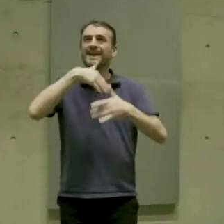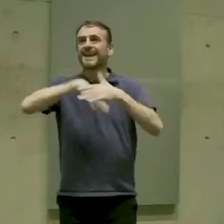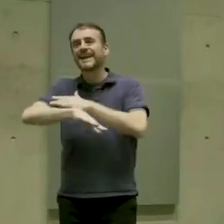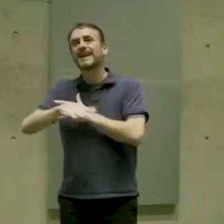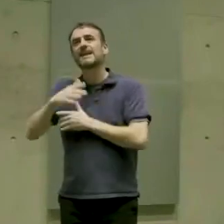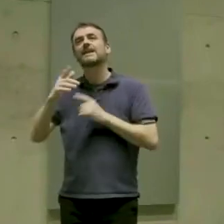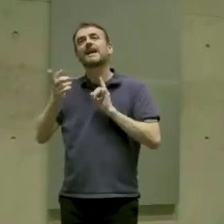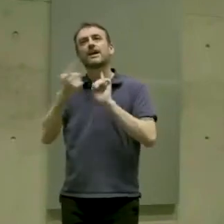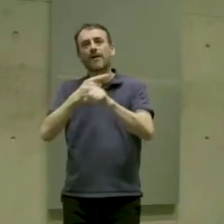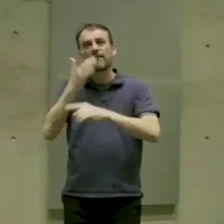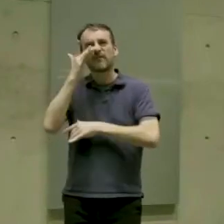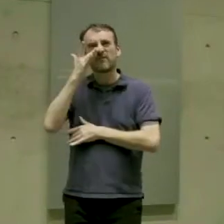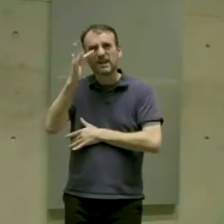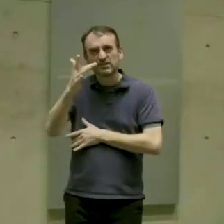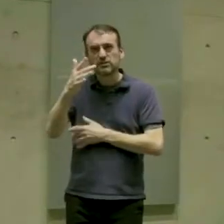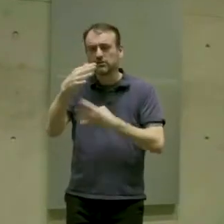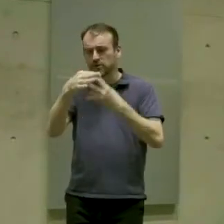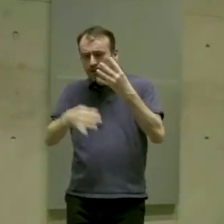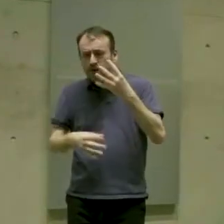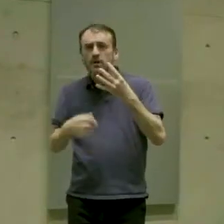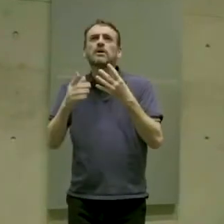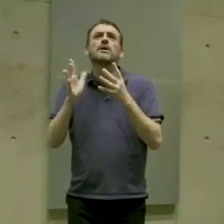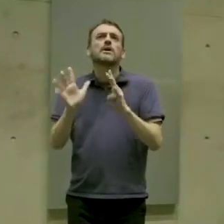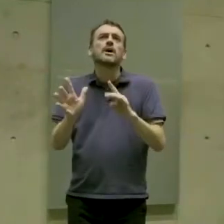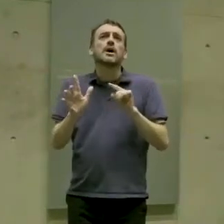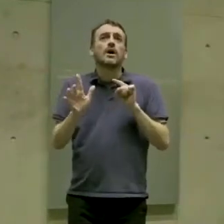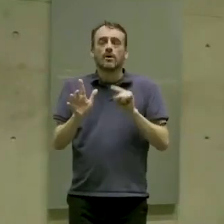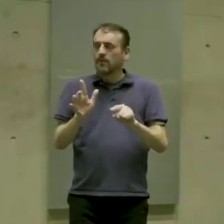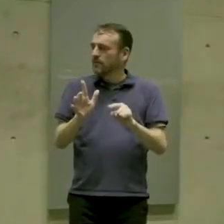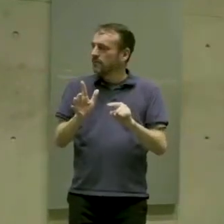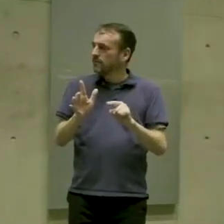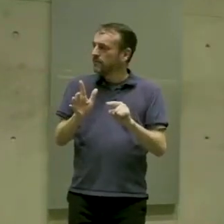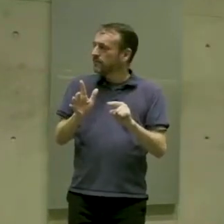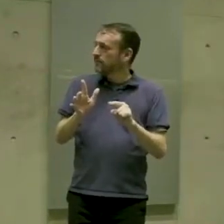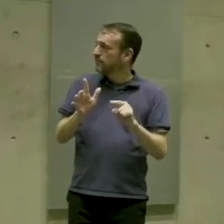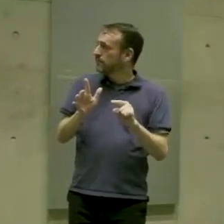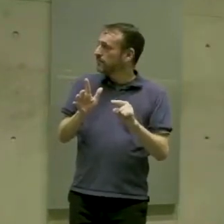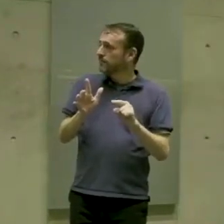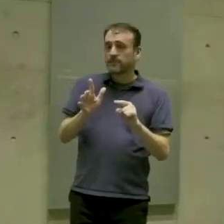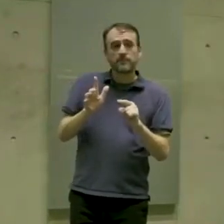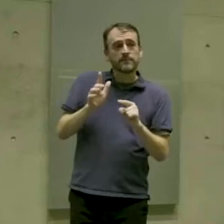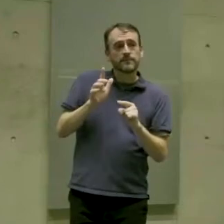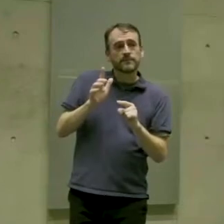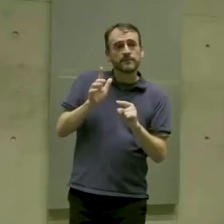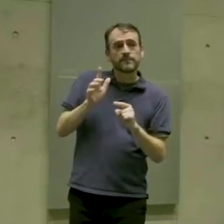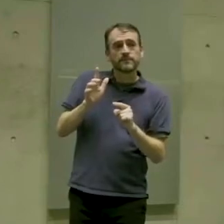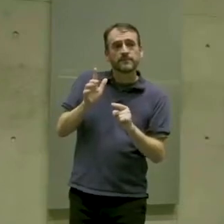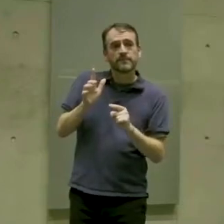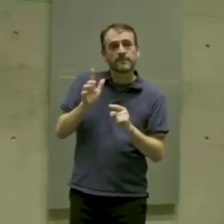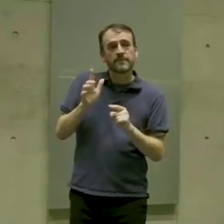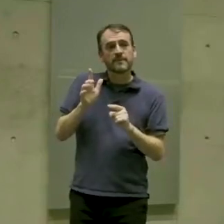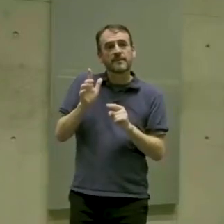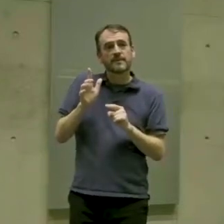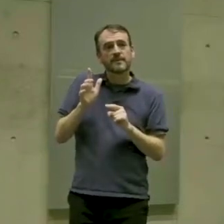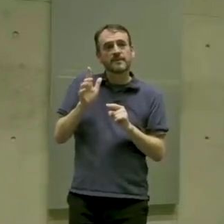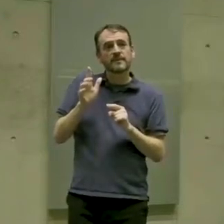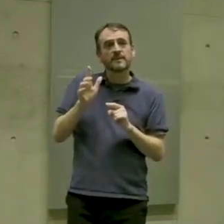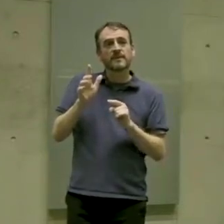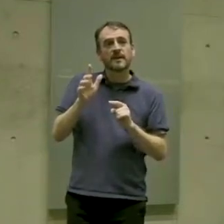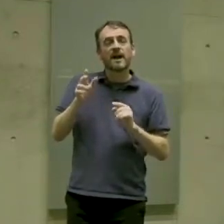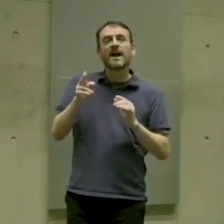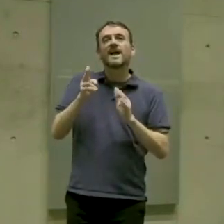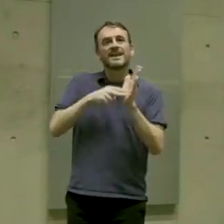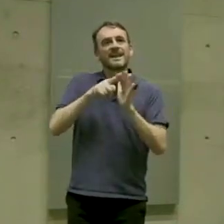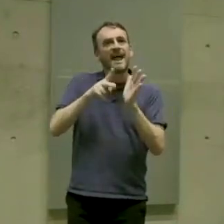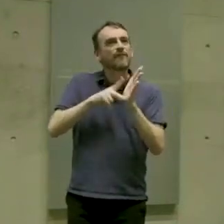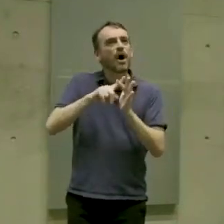or Michael S. Gentry's Anchorhead, but both come with the subtitle, both come with the subtitle An Interactive Gothic. Now,